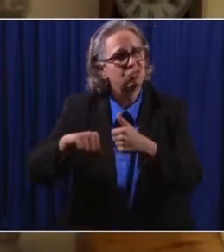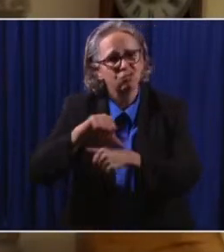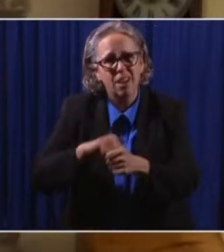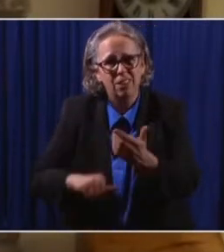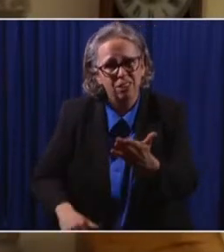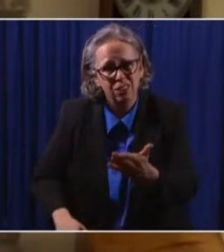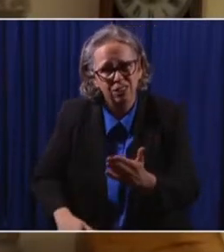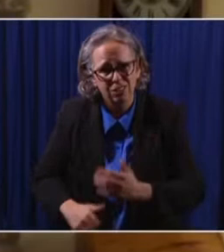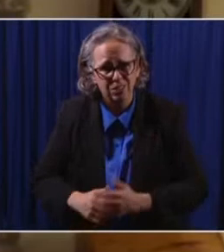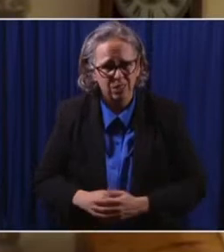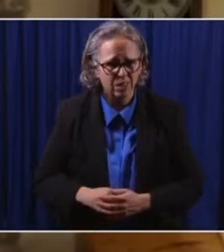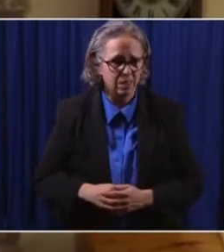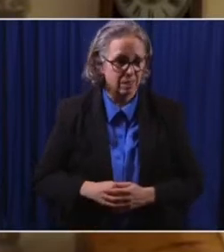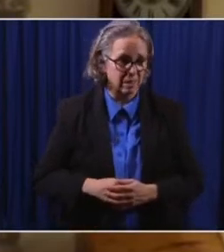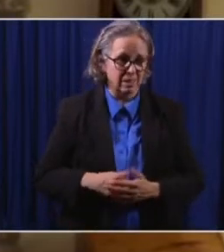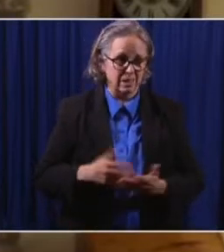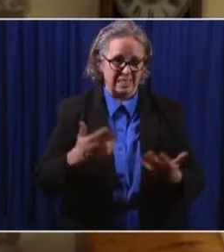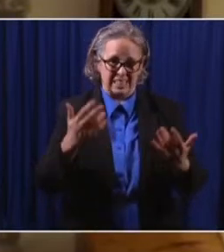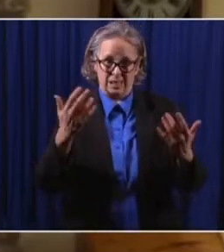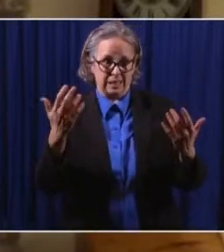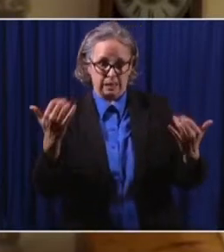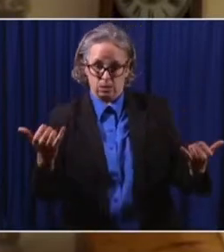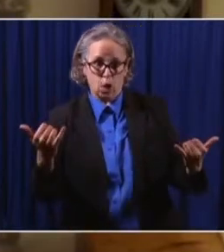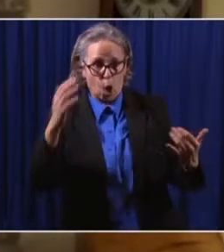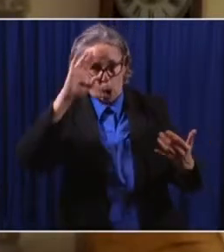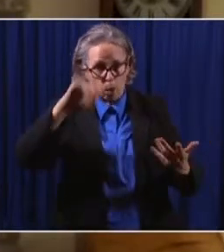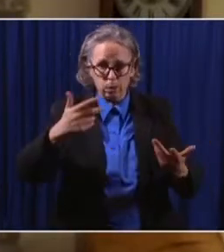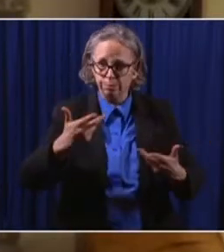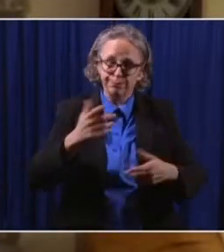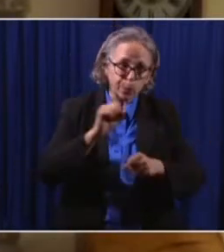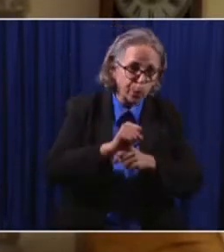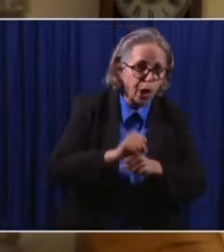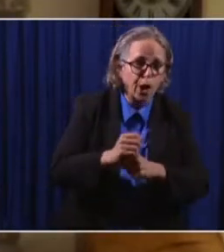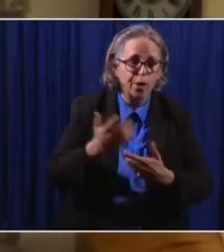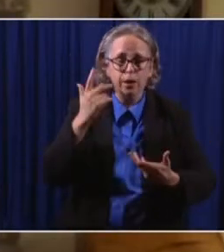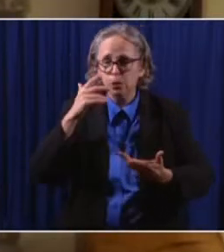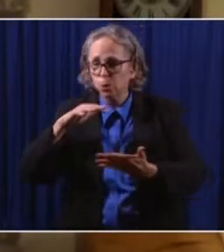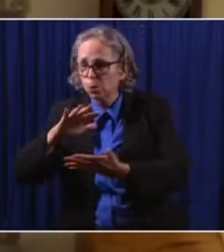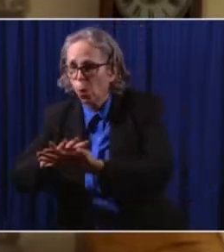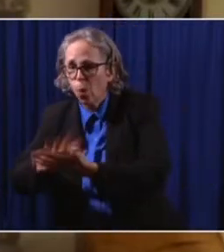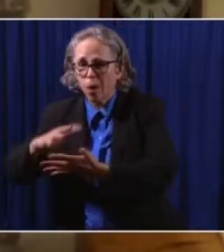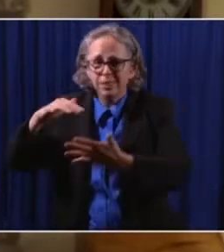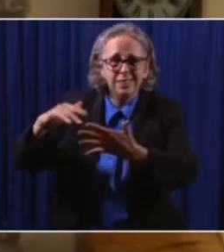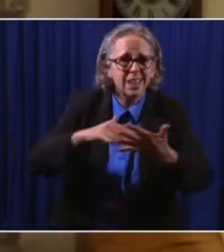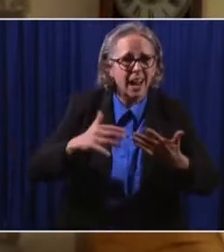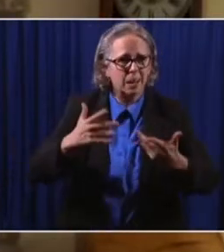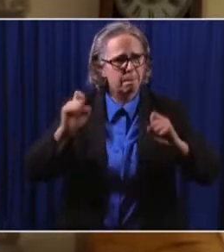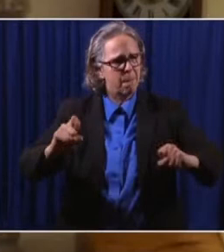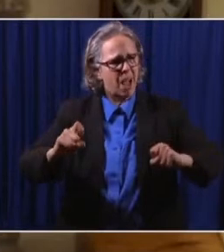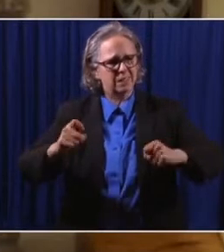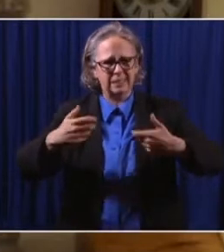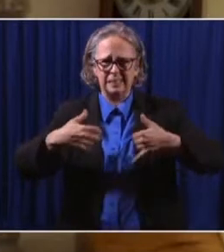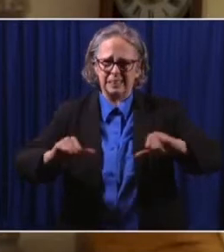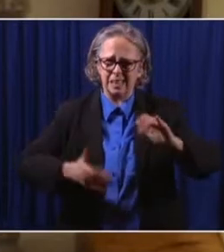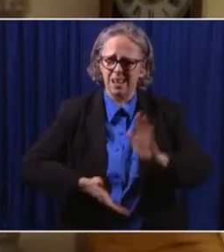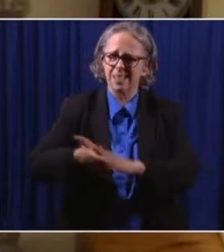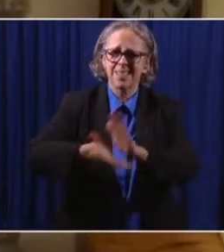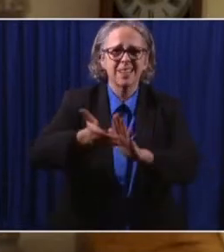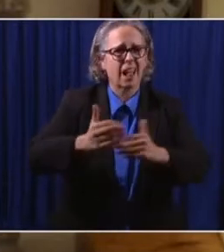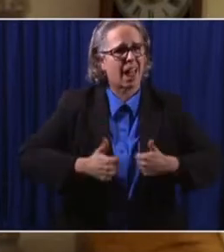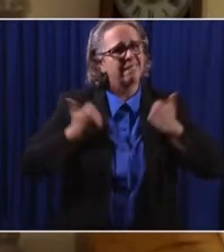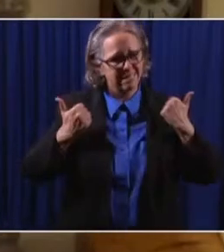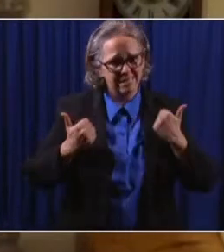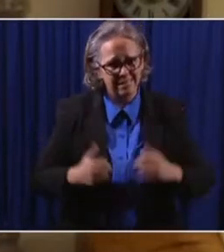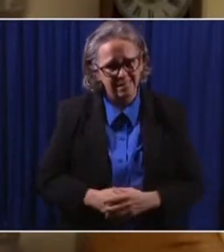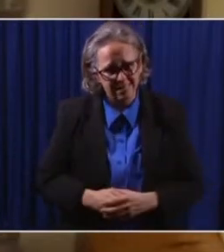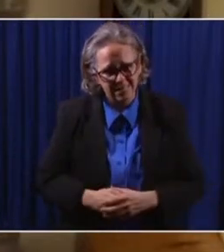things that we all want to do and need to do. Work, go to school. Our highest number of cases reported in August was